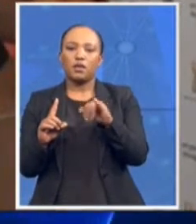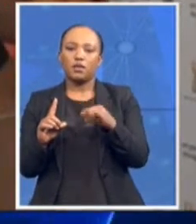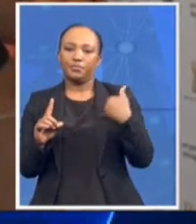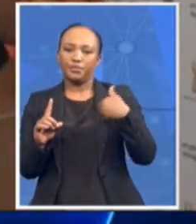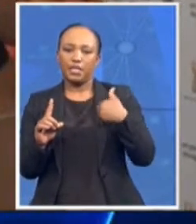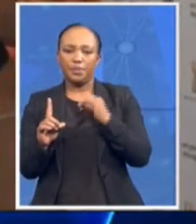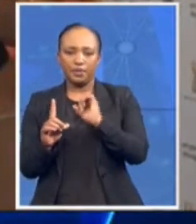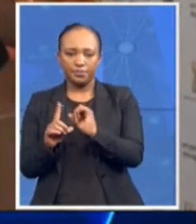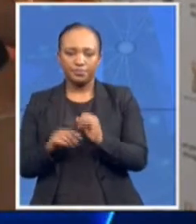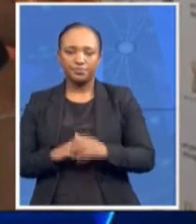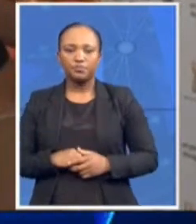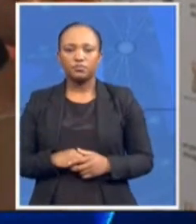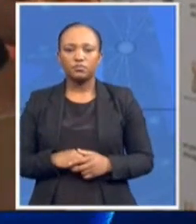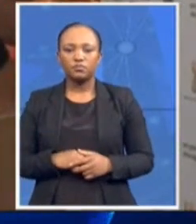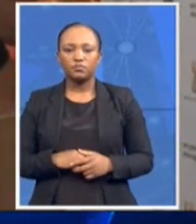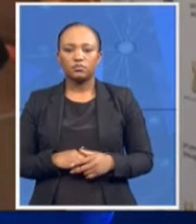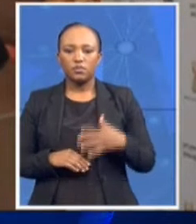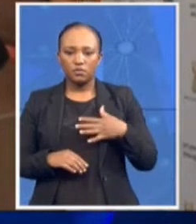Ish.